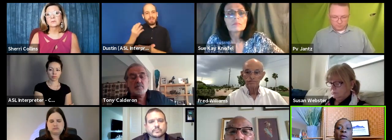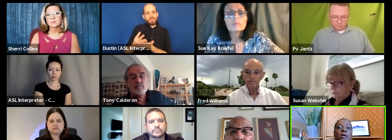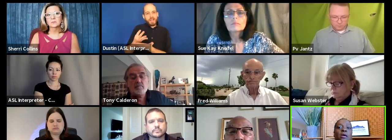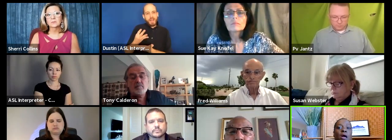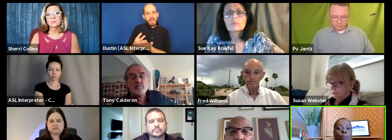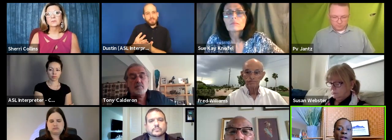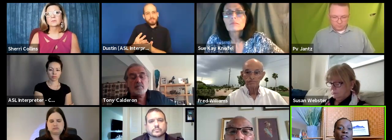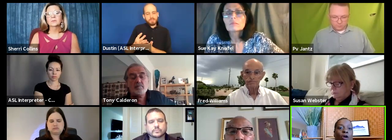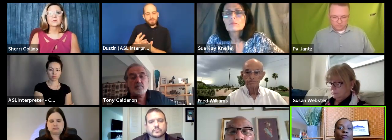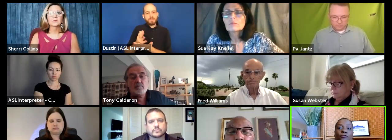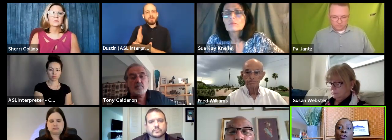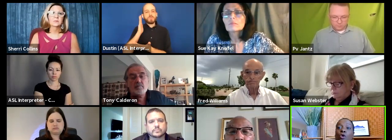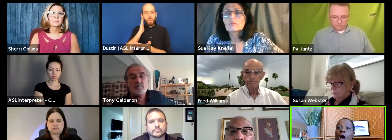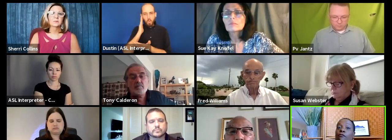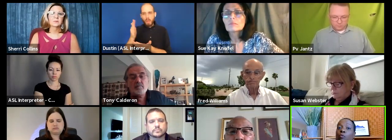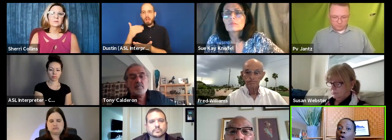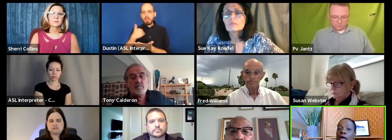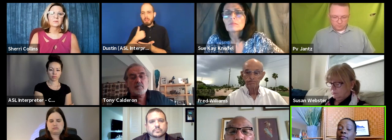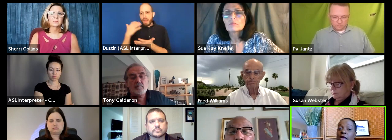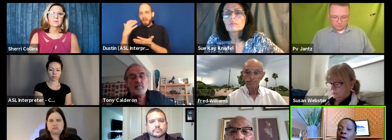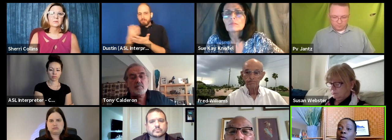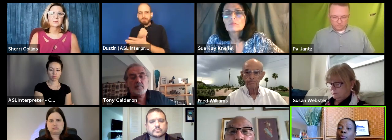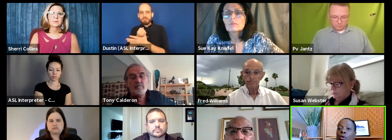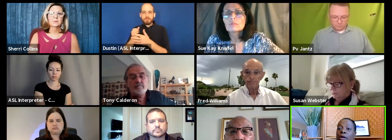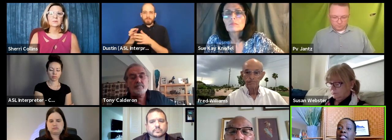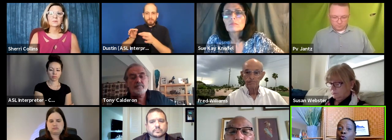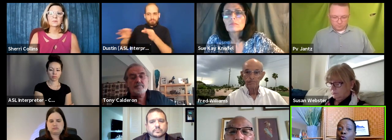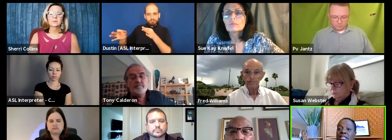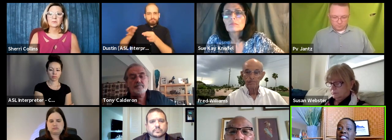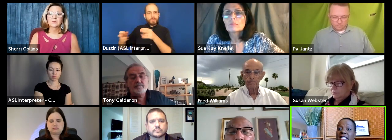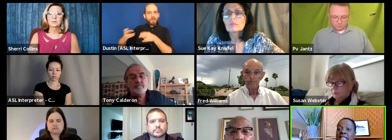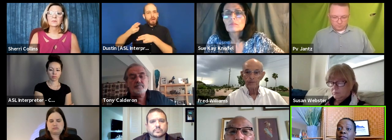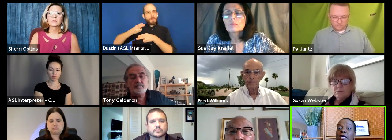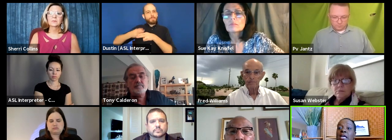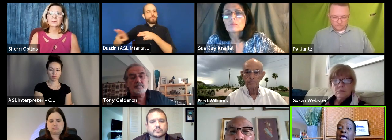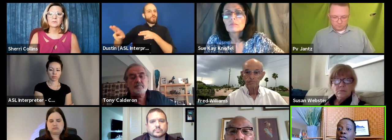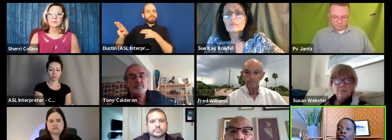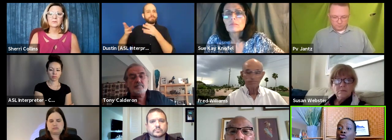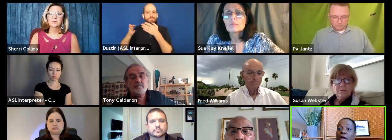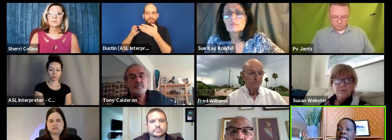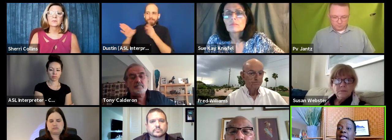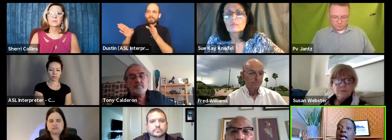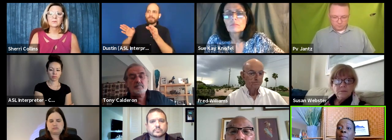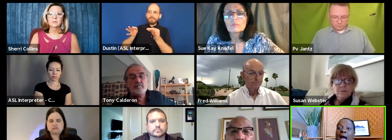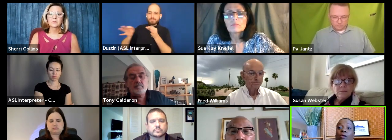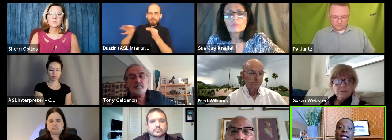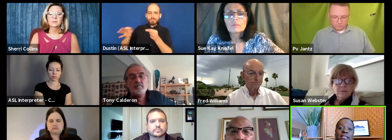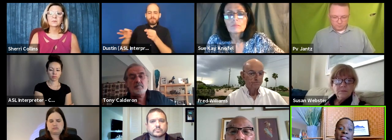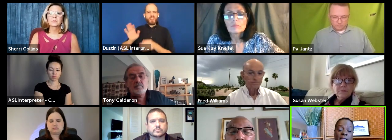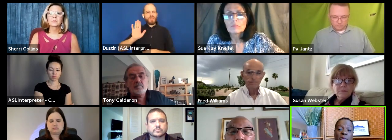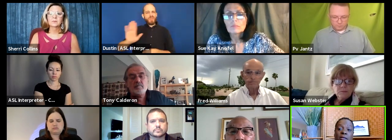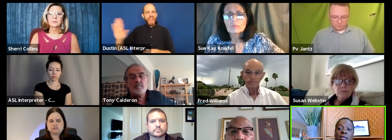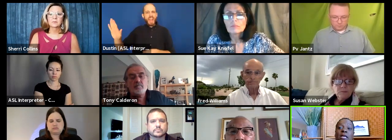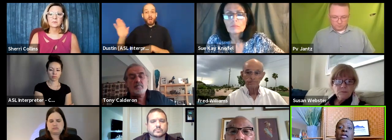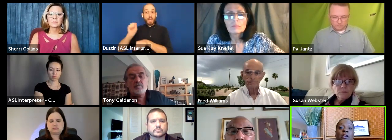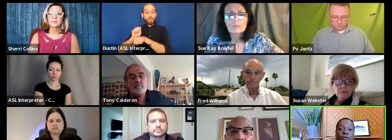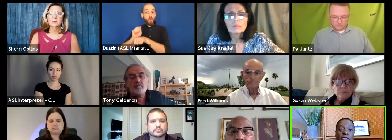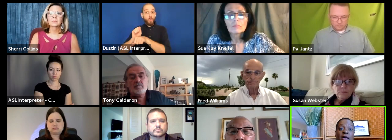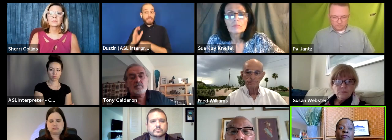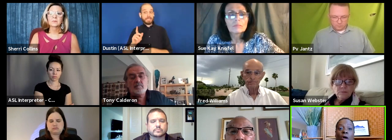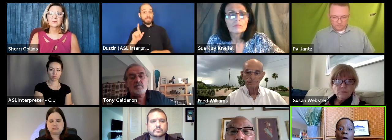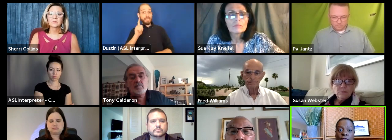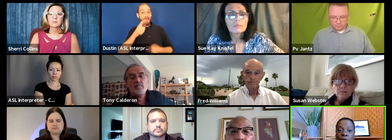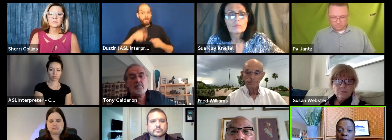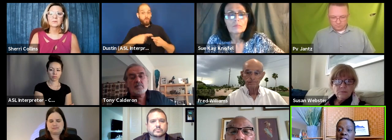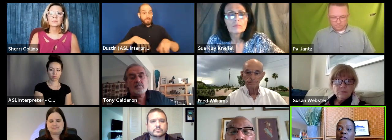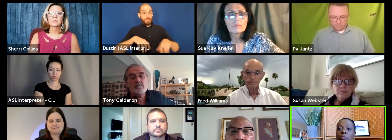give them a brief overview of what their employees will receive in a training about accessibility for